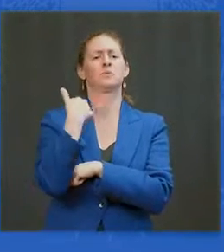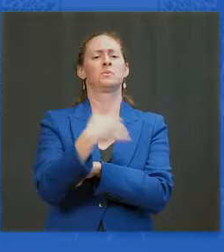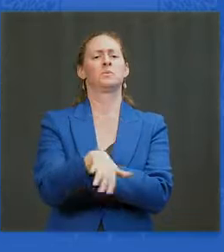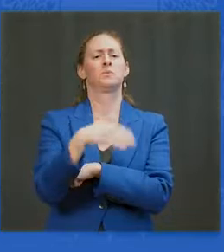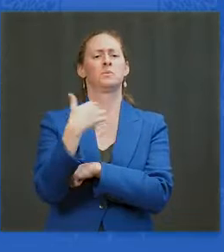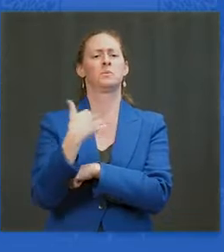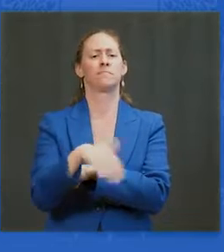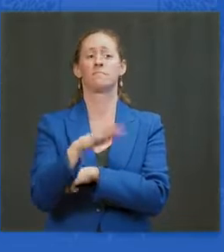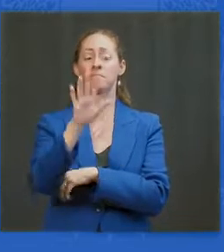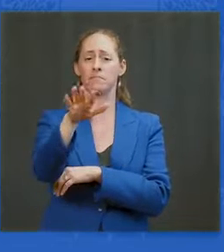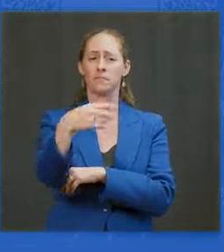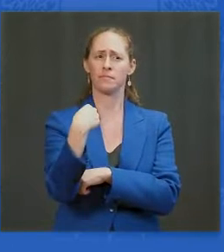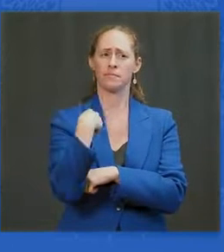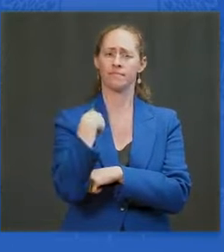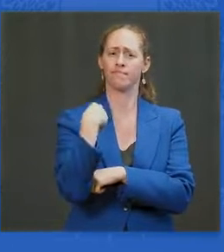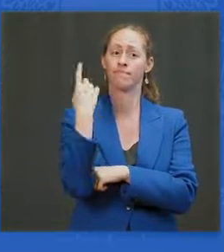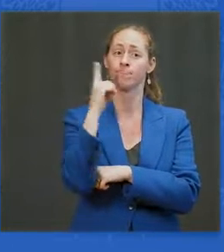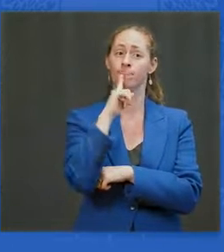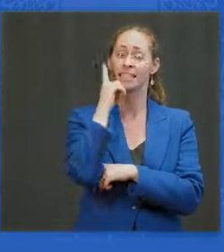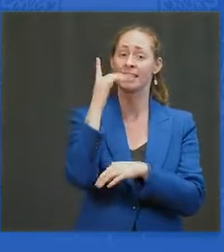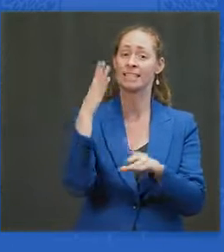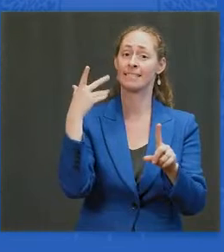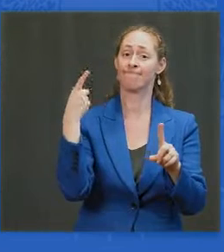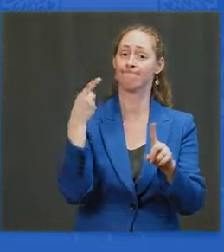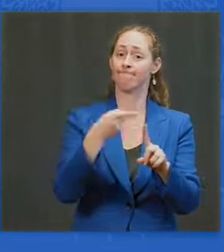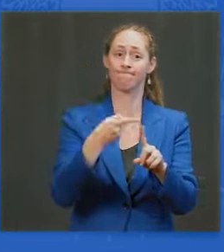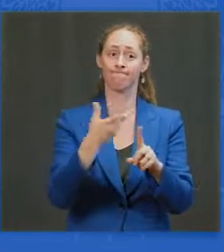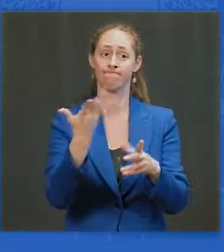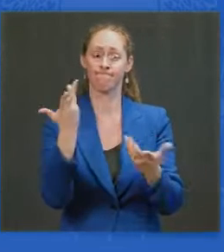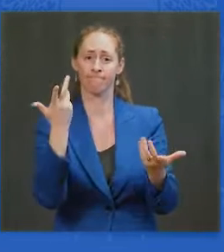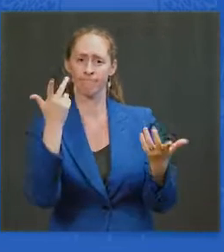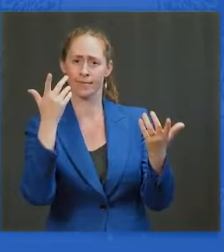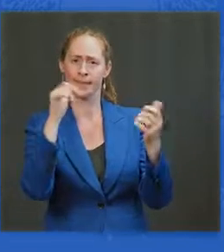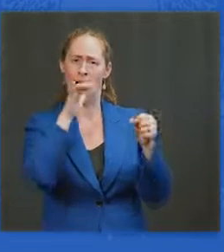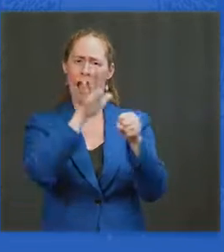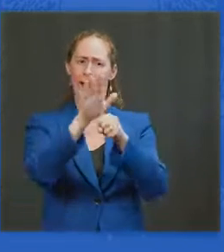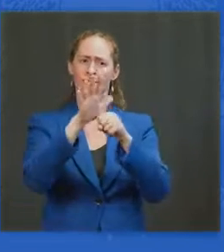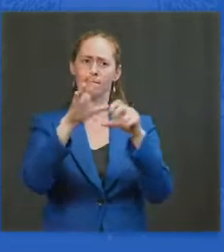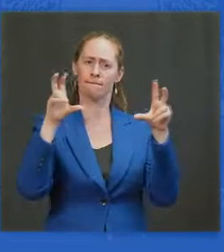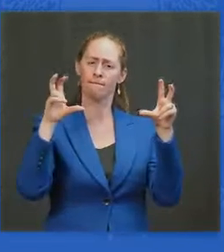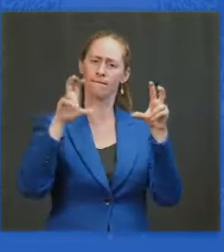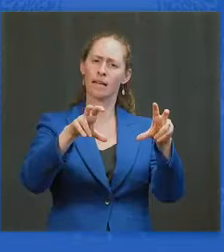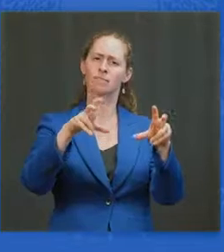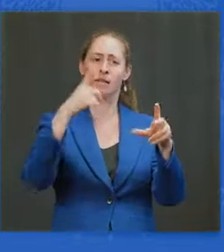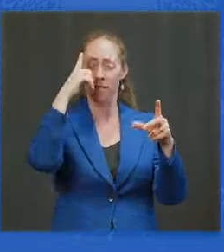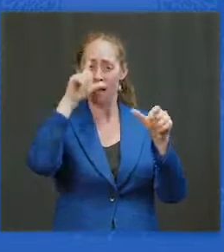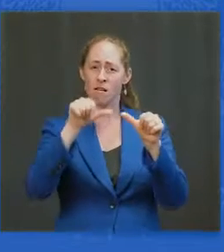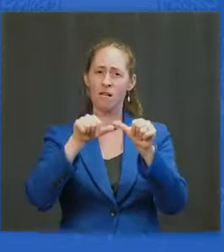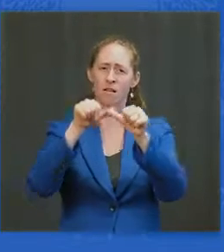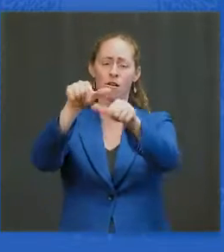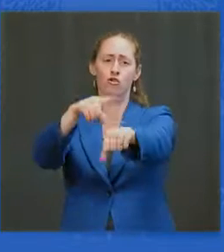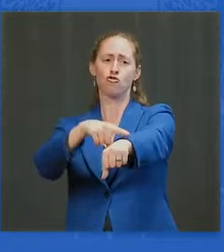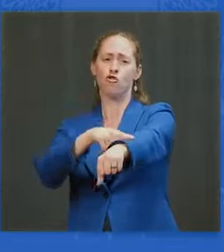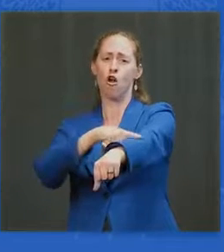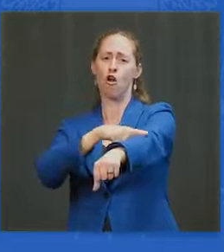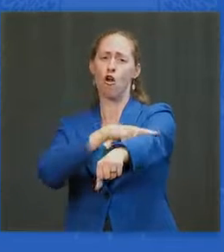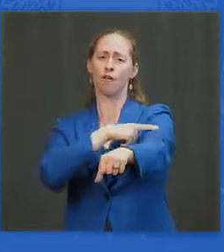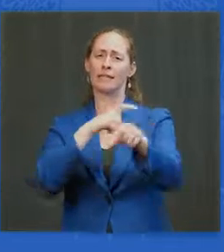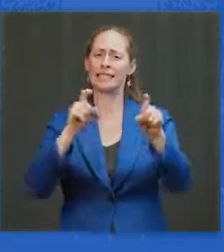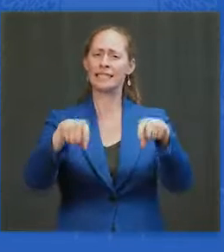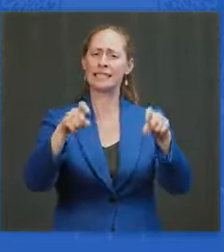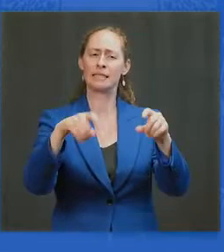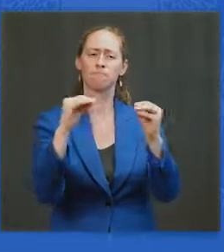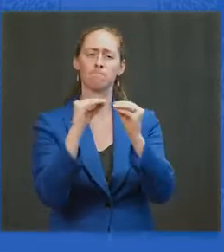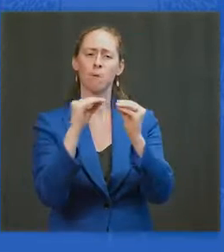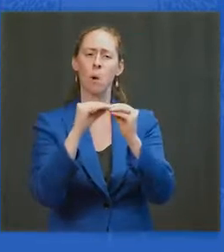enough. We also had to make some long-term investments in Americans and America itself. The first thing we did was